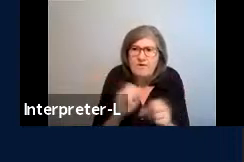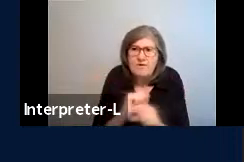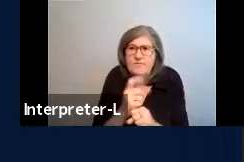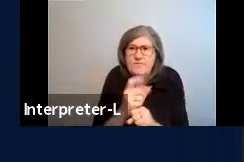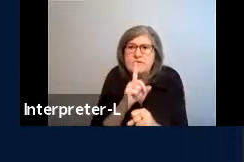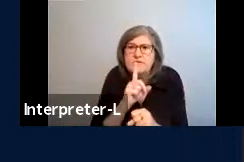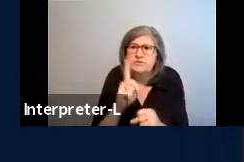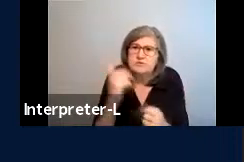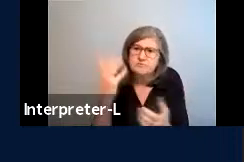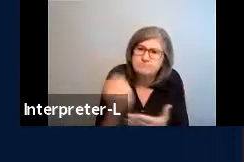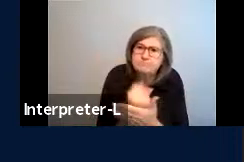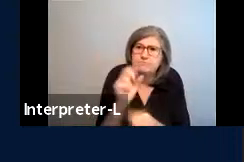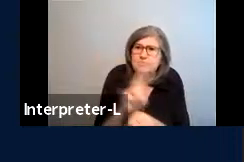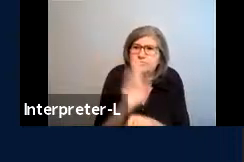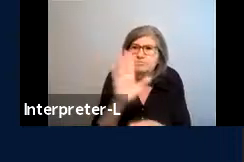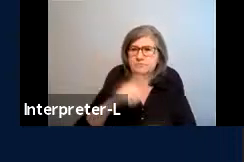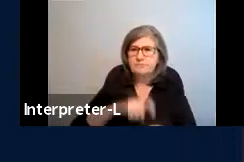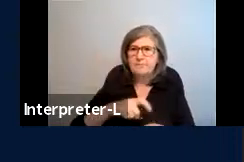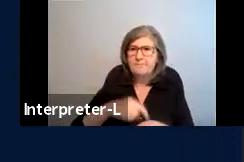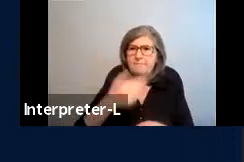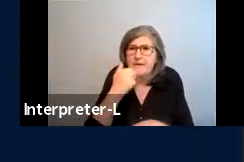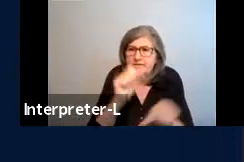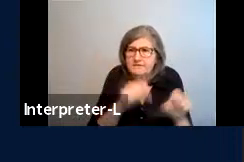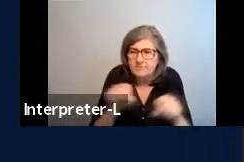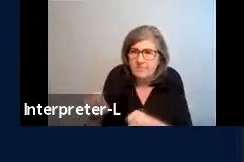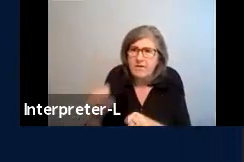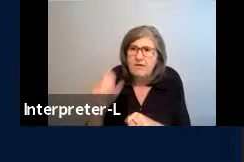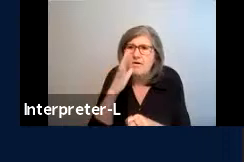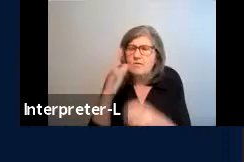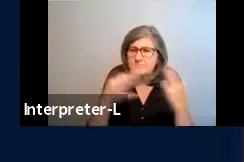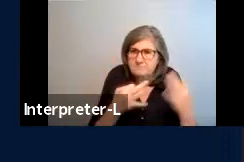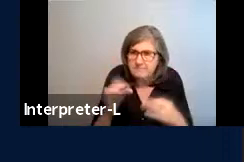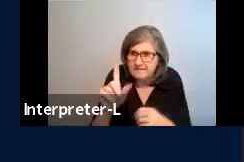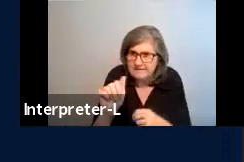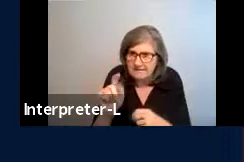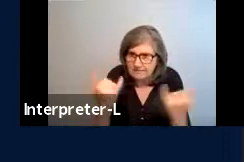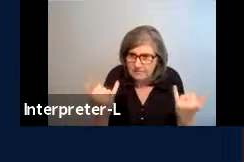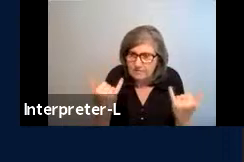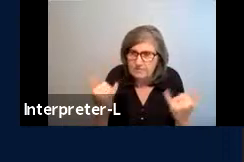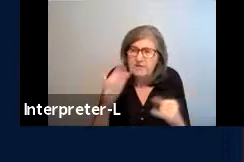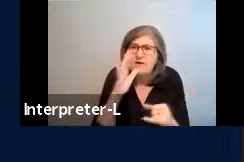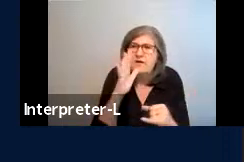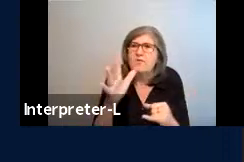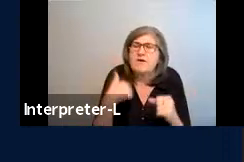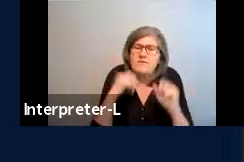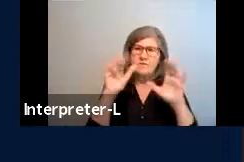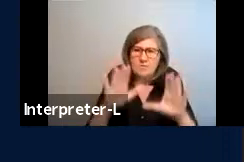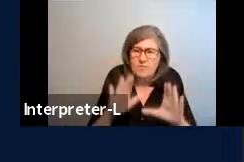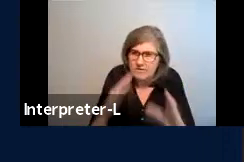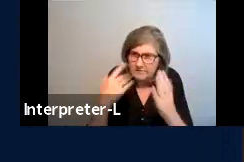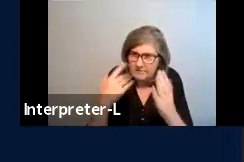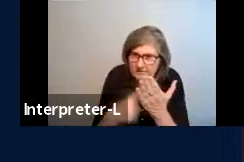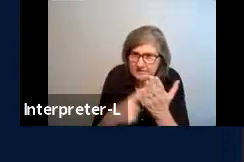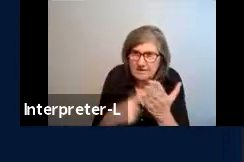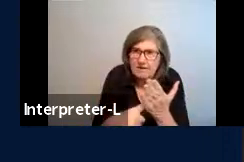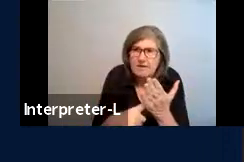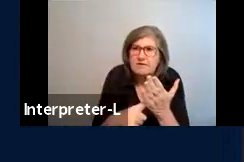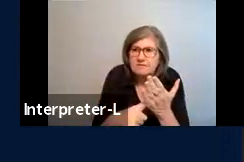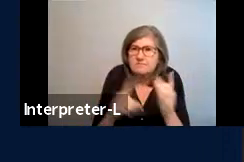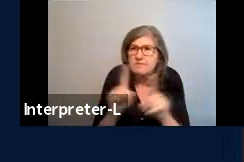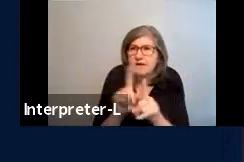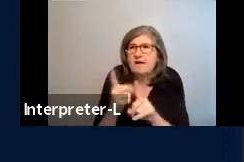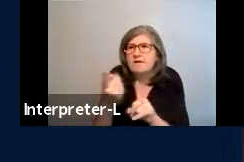we're making the best use of your time. So we're going to go over data today, and then we're going to have a great discussion. Like Dr. Coleman